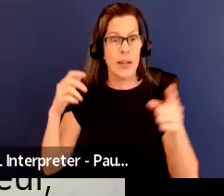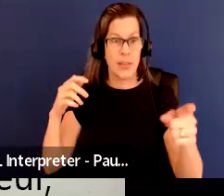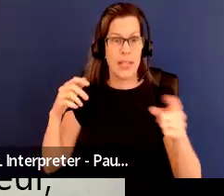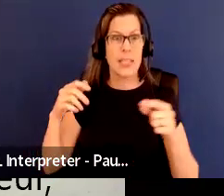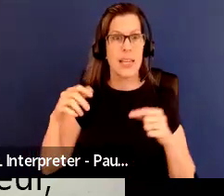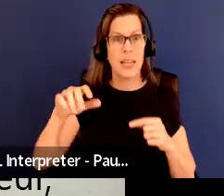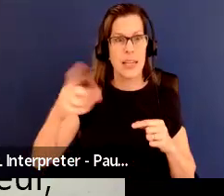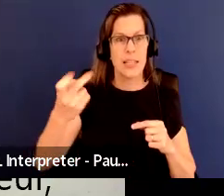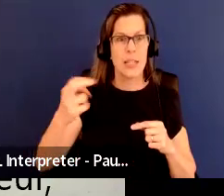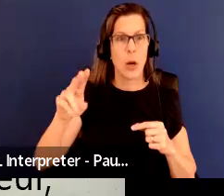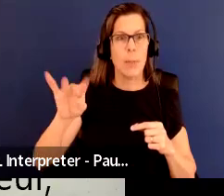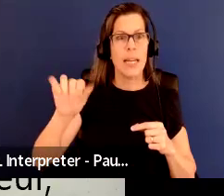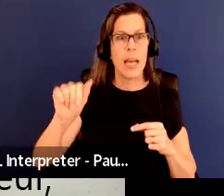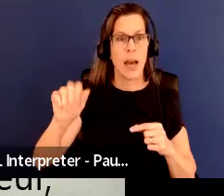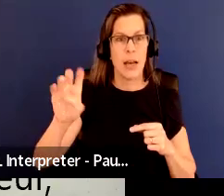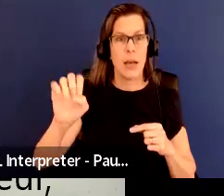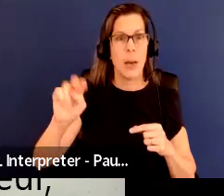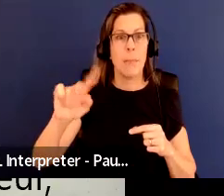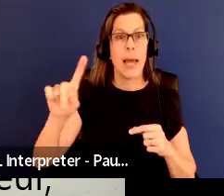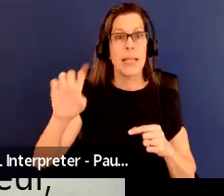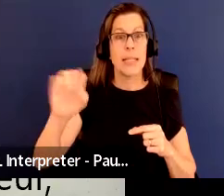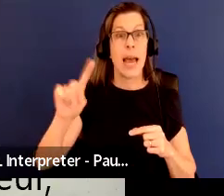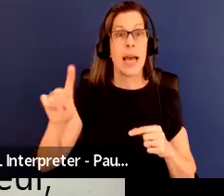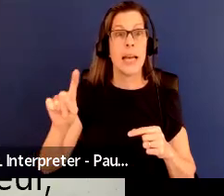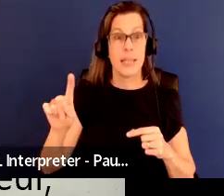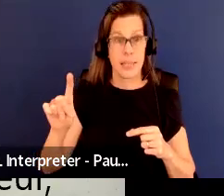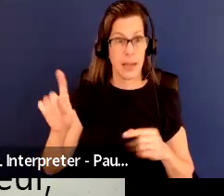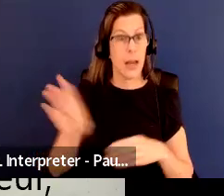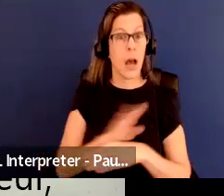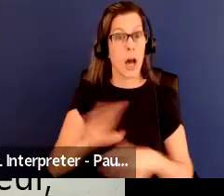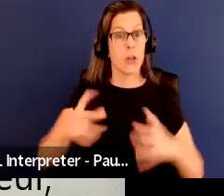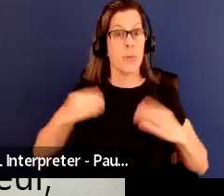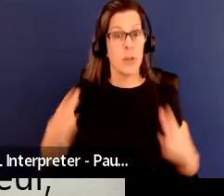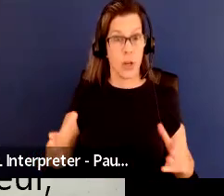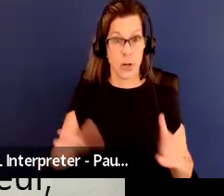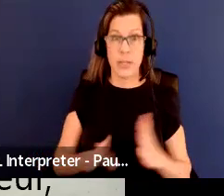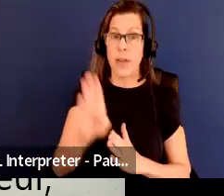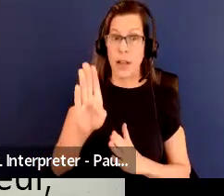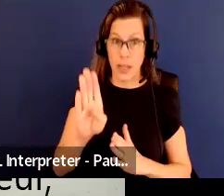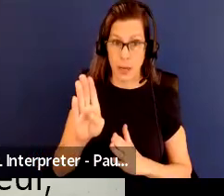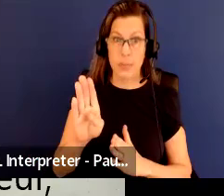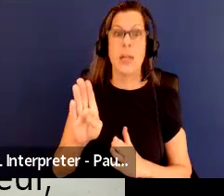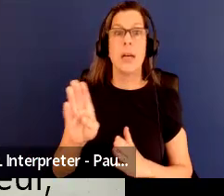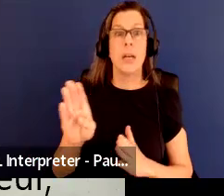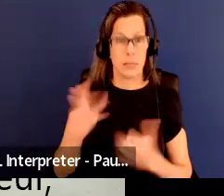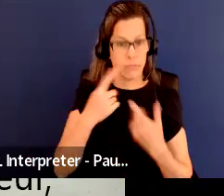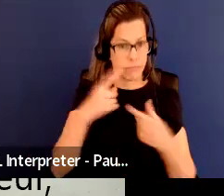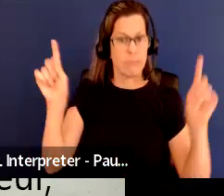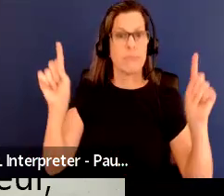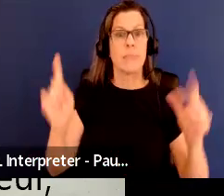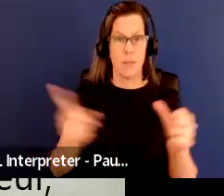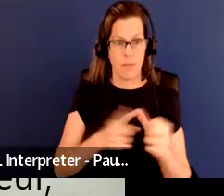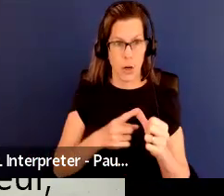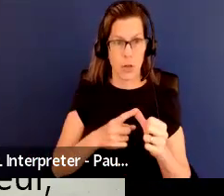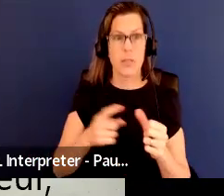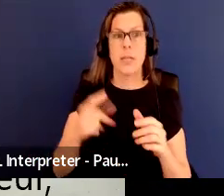Mendez, entrepreneur, developed and hosted the first Spanish language radio broadcast in the